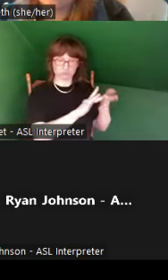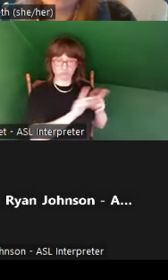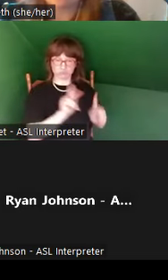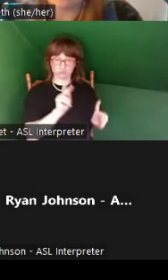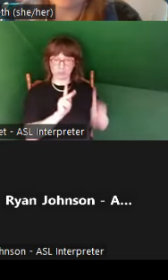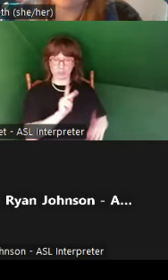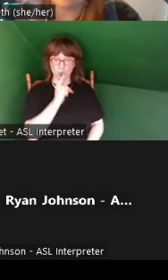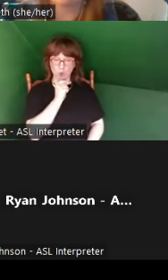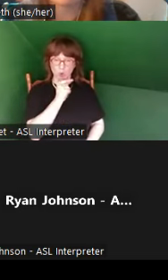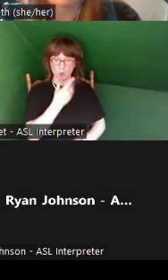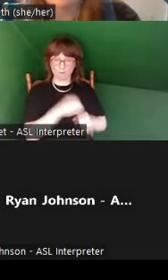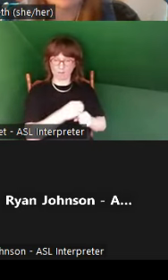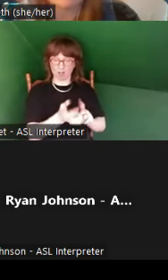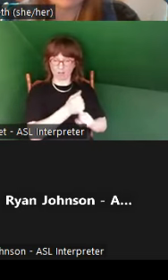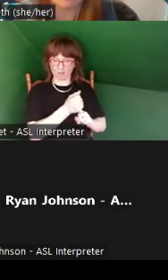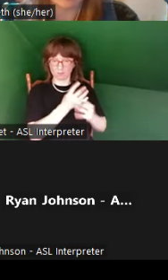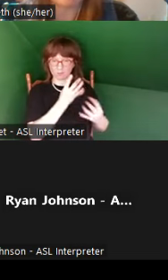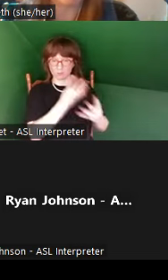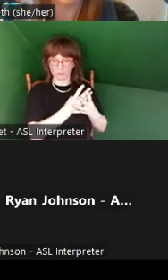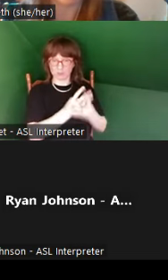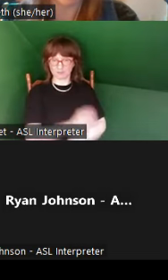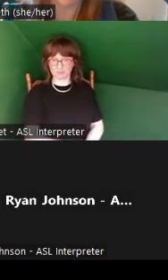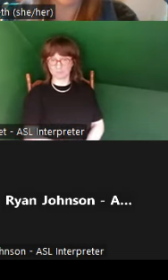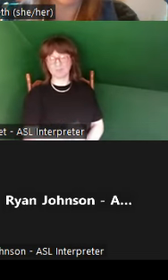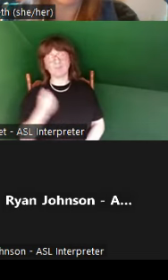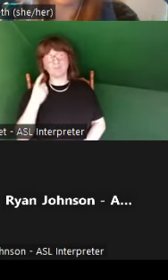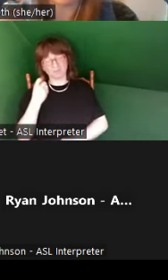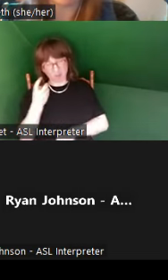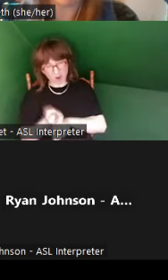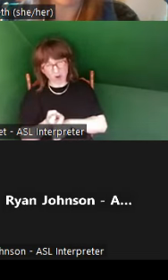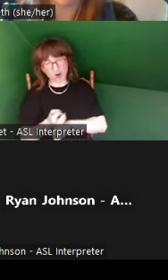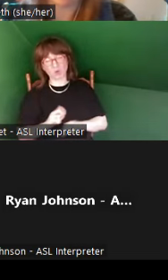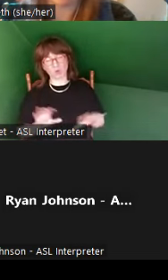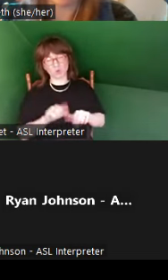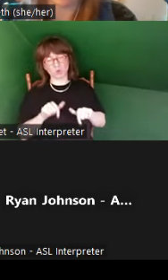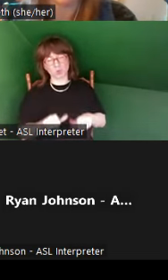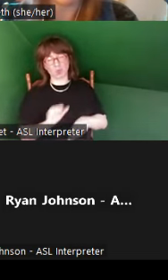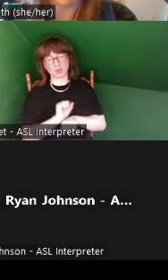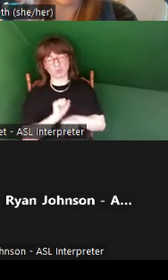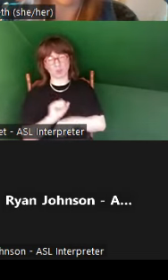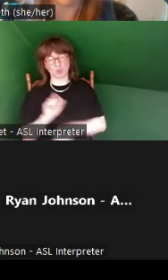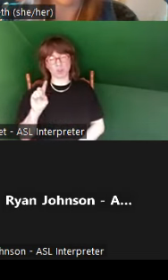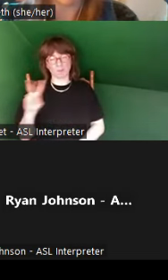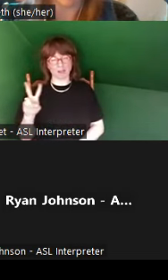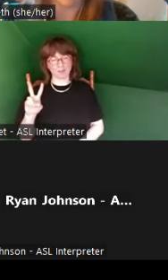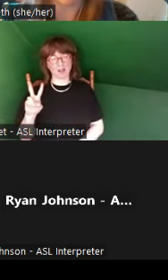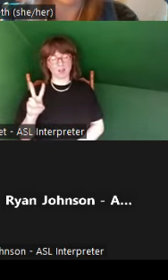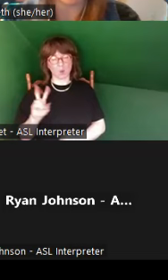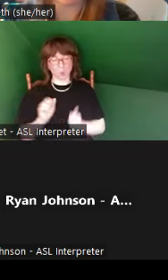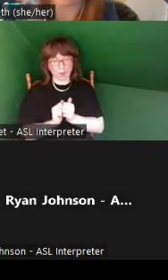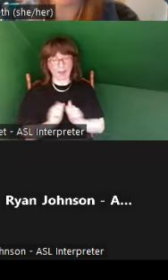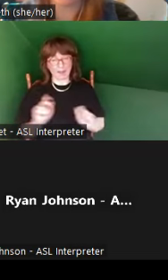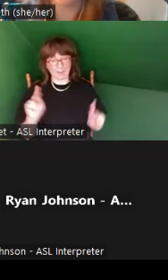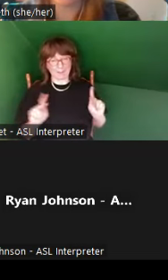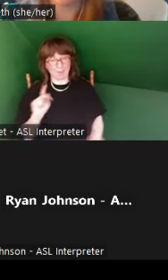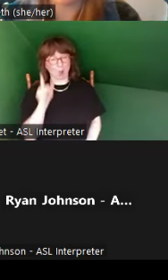Some funding sources, it can be really hard to do this work, to do this domestic violence work and do it with people who have been